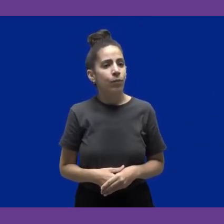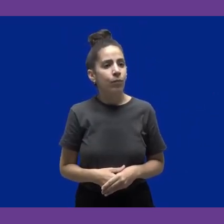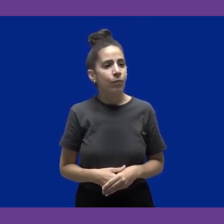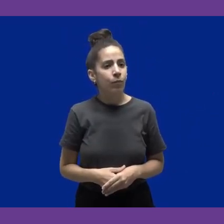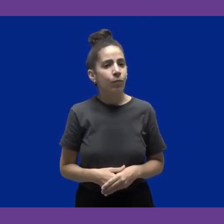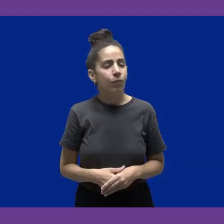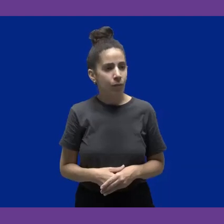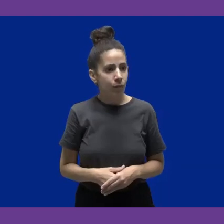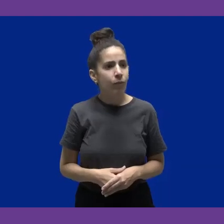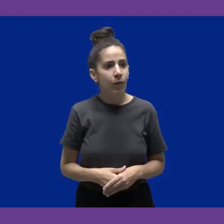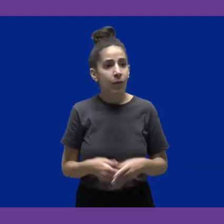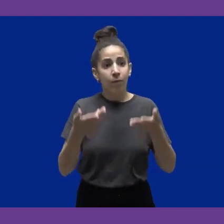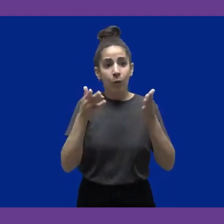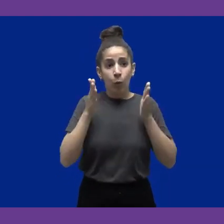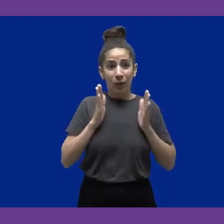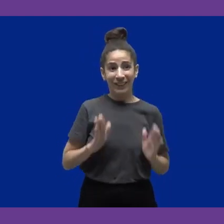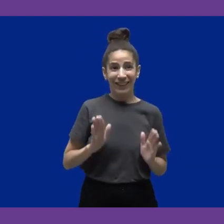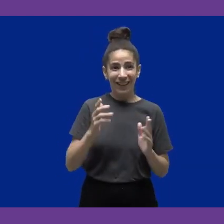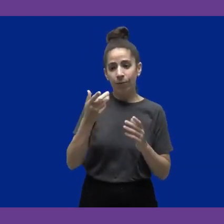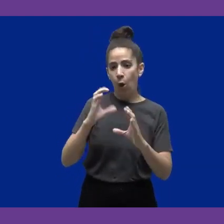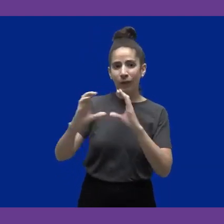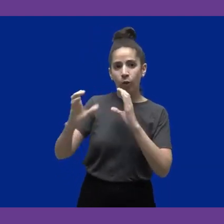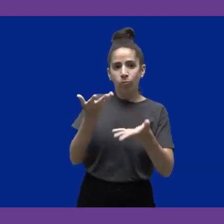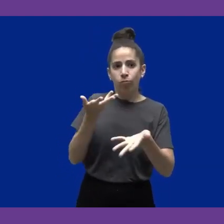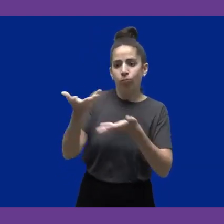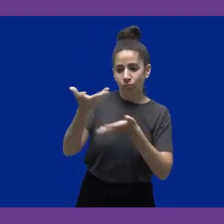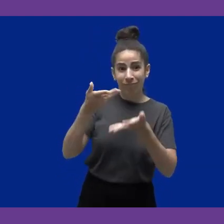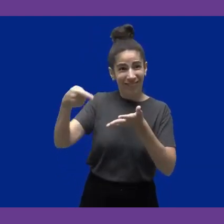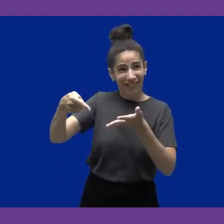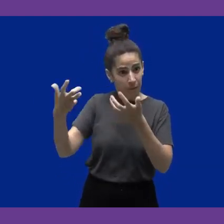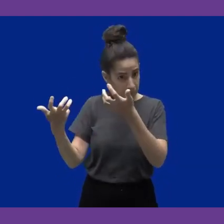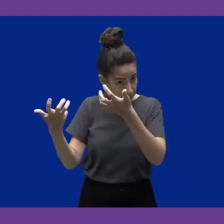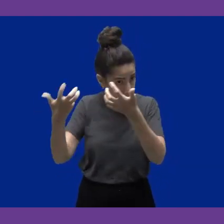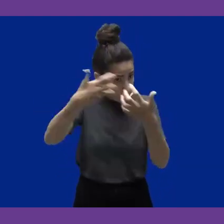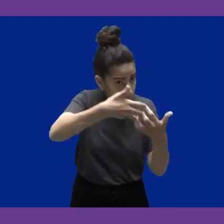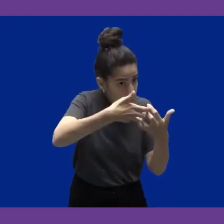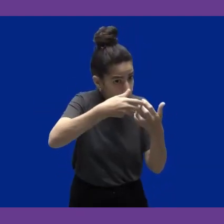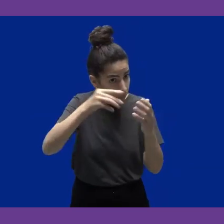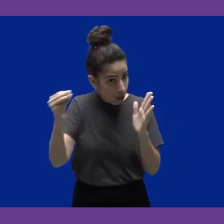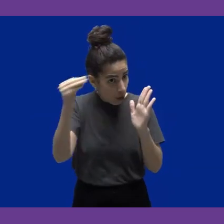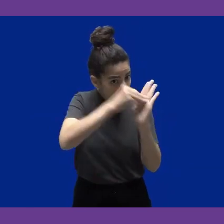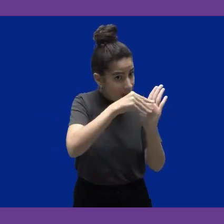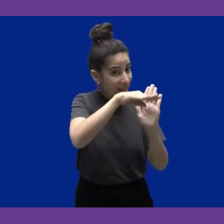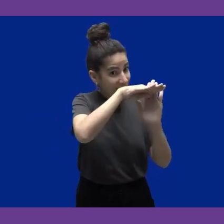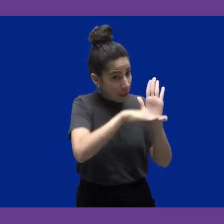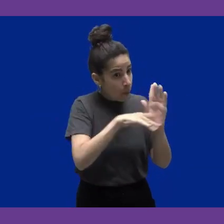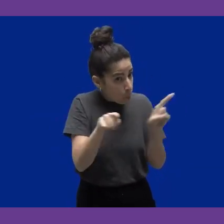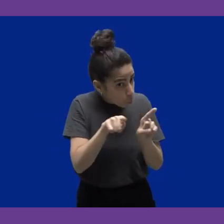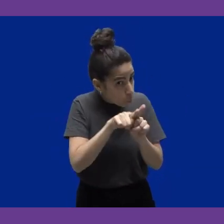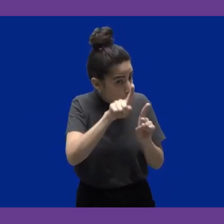is defined in the directives, and then also you can understand it through the